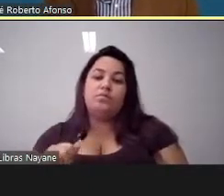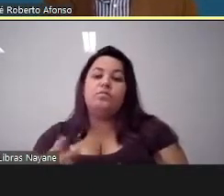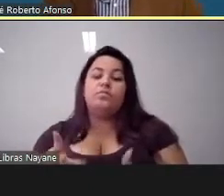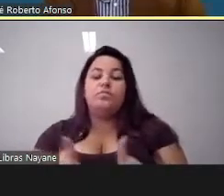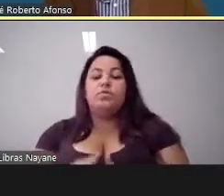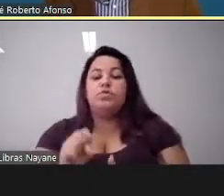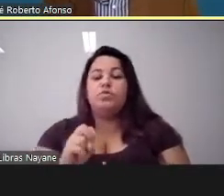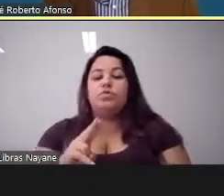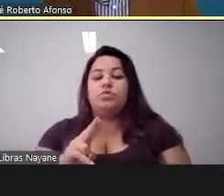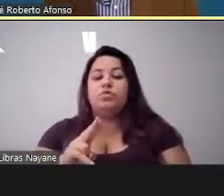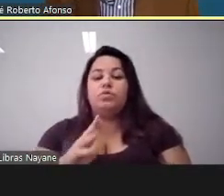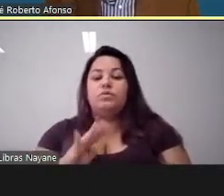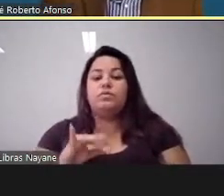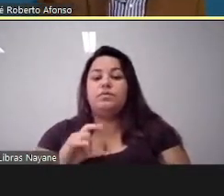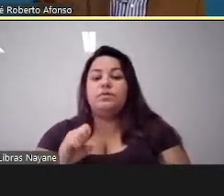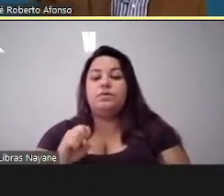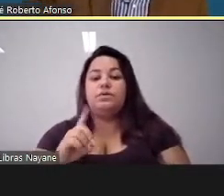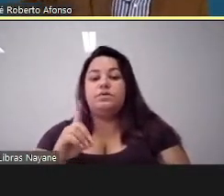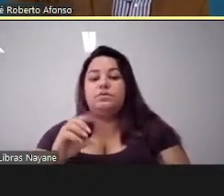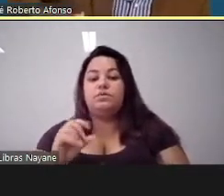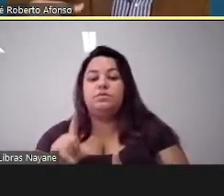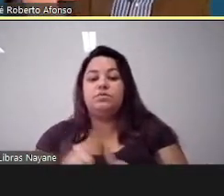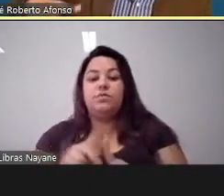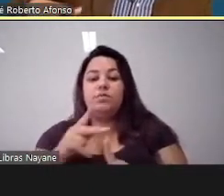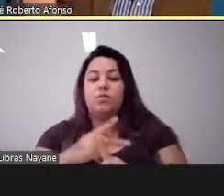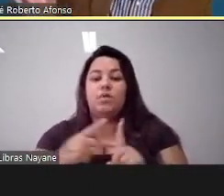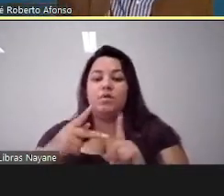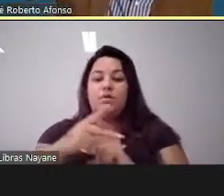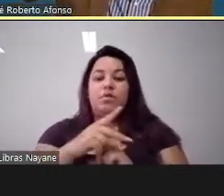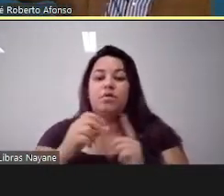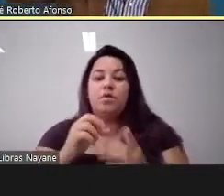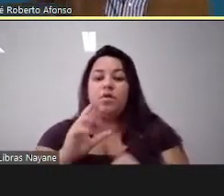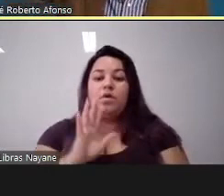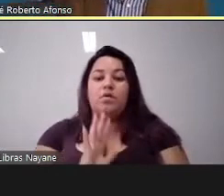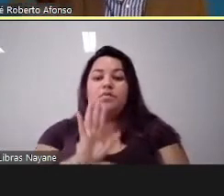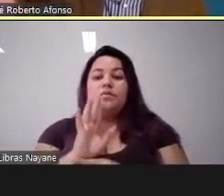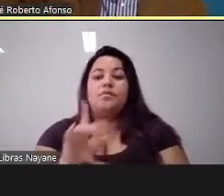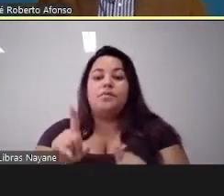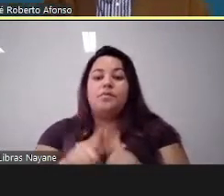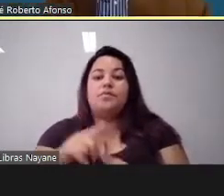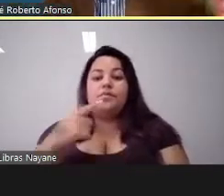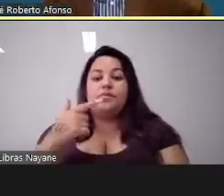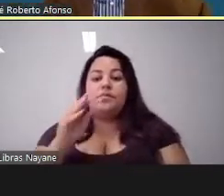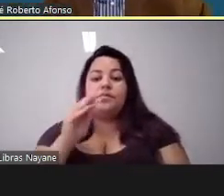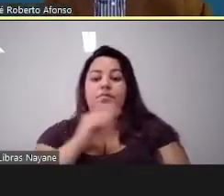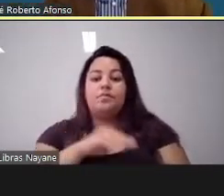continue doing this cross subsidies. What does that mean?